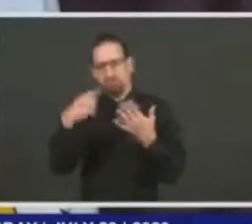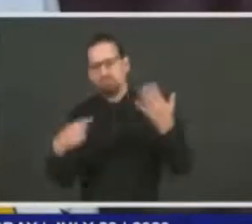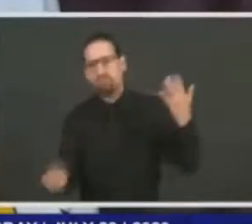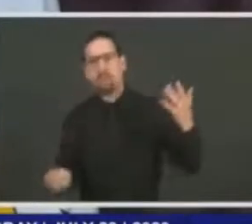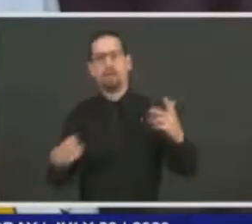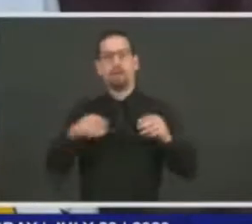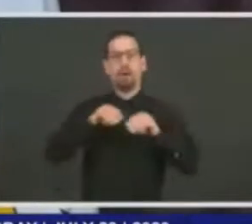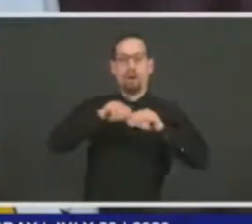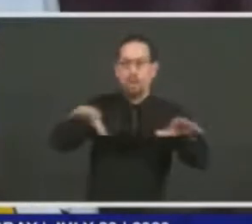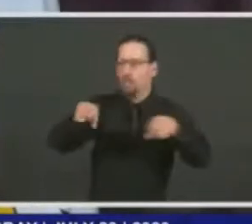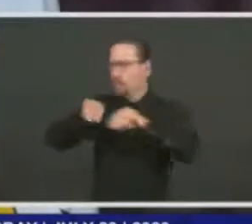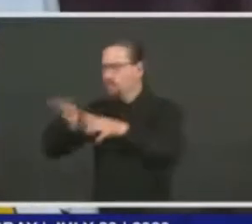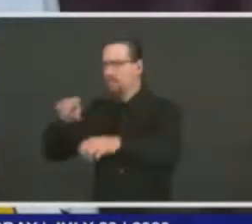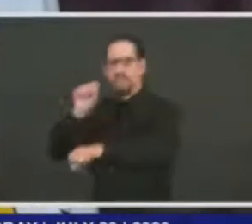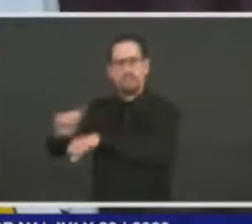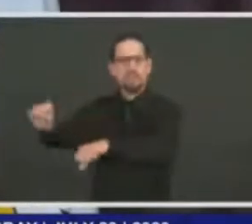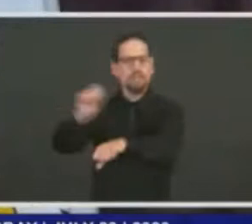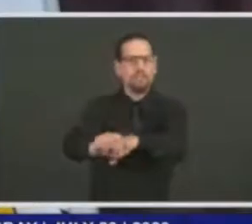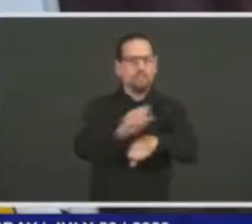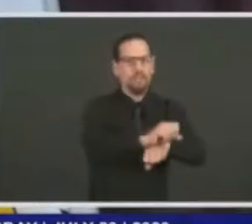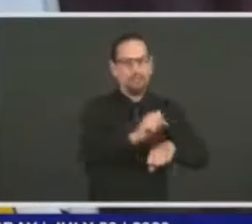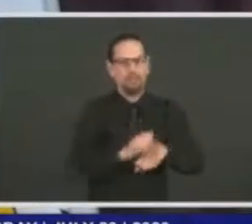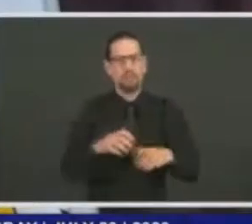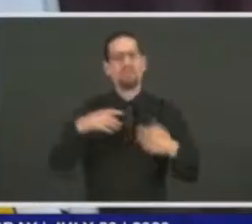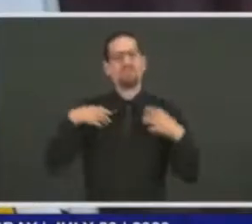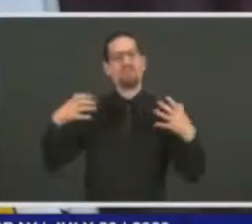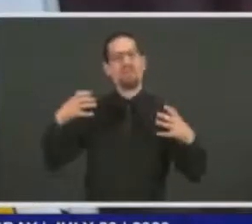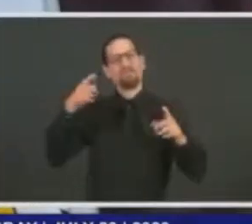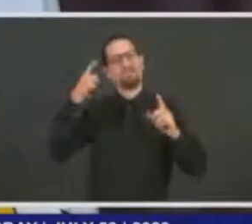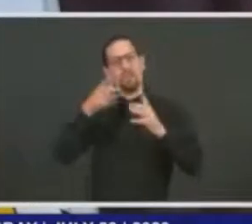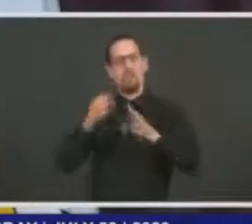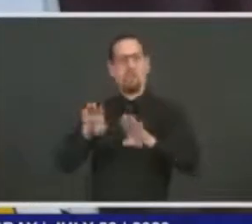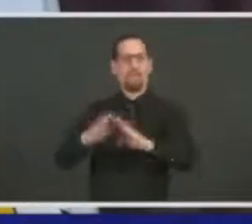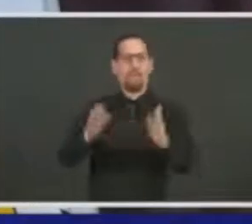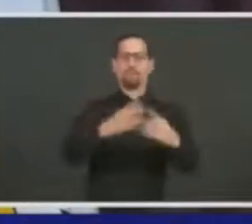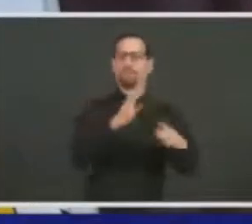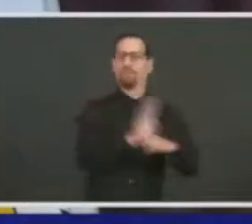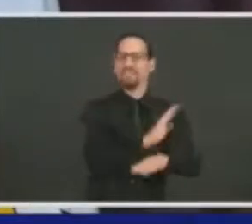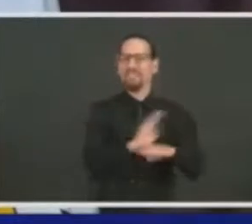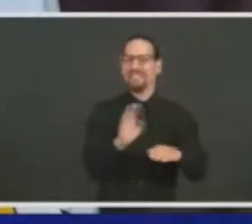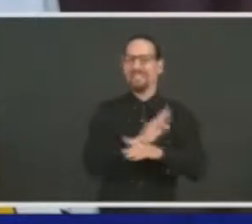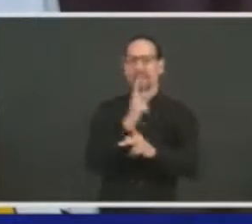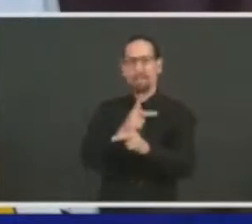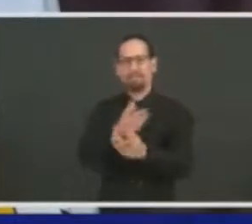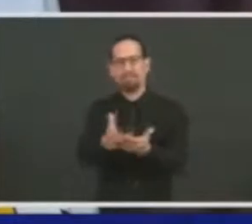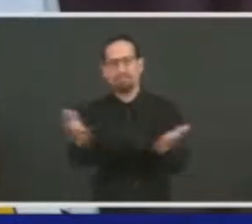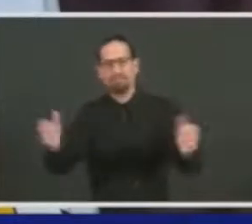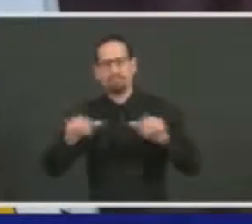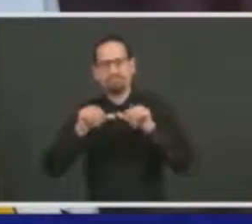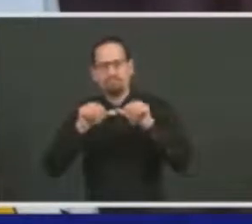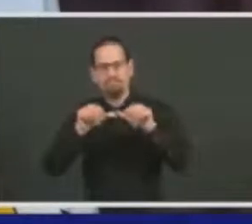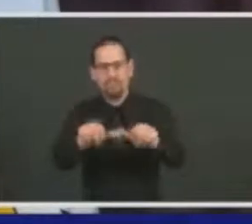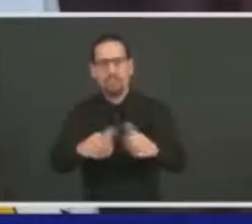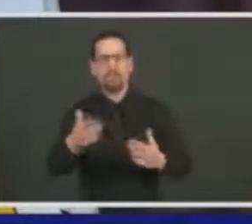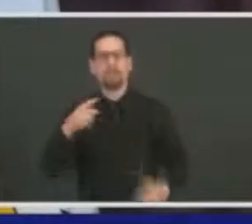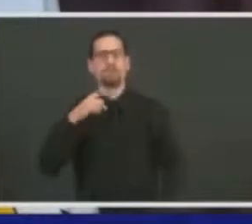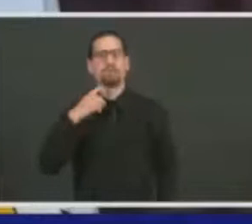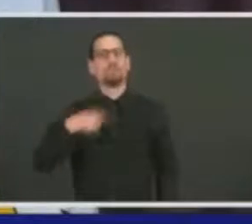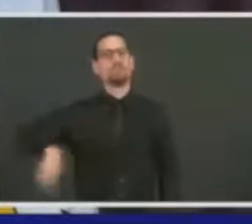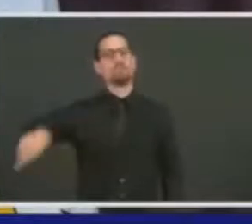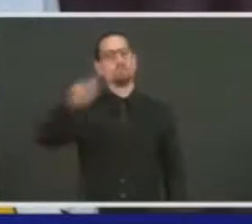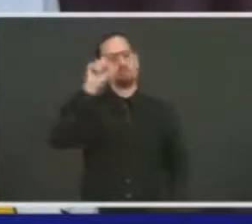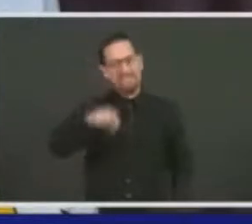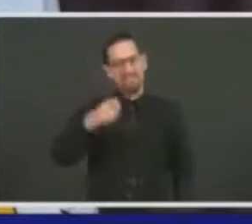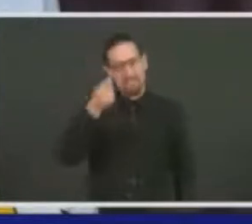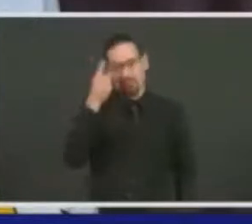it safely. We need everyone to understand their responsibility. When you're at a party and